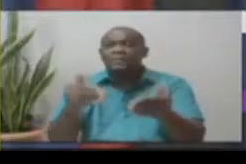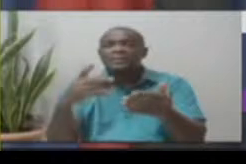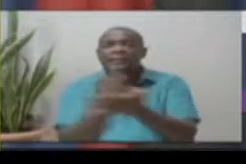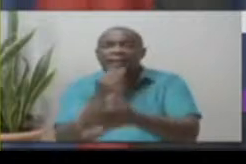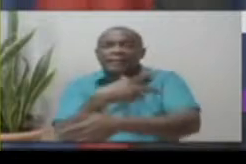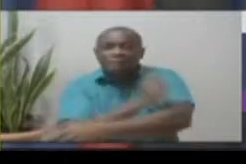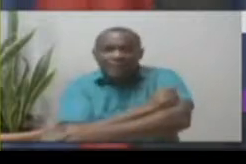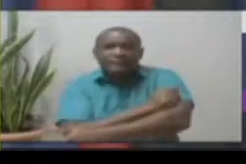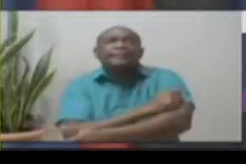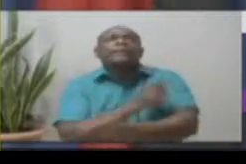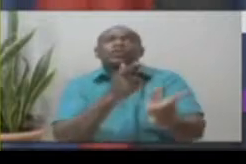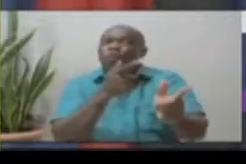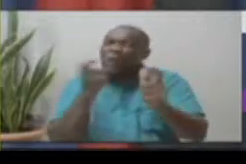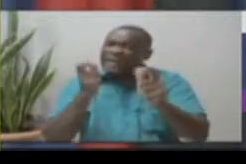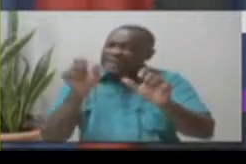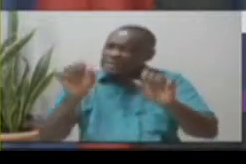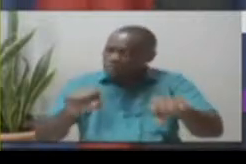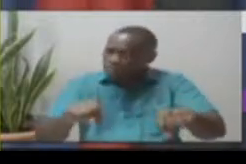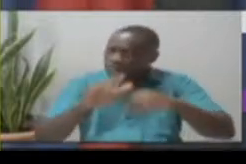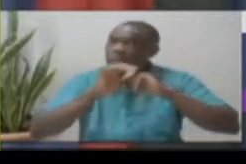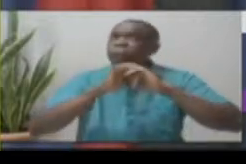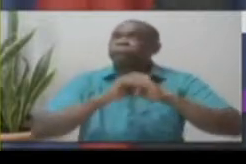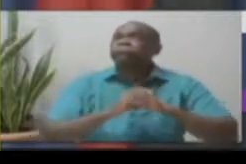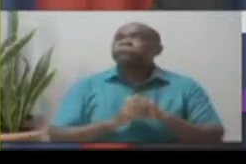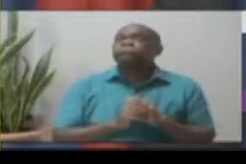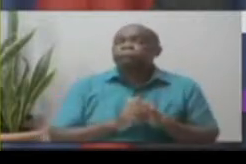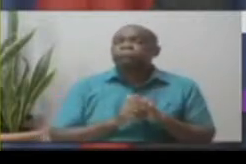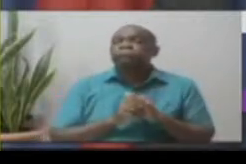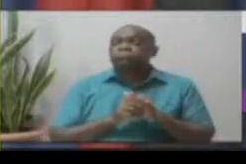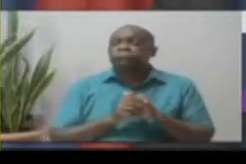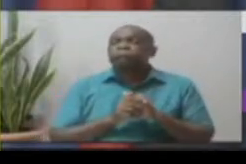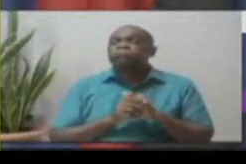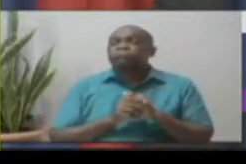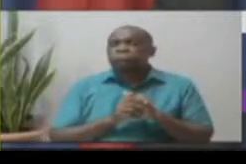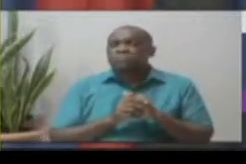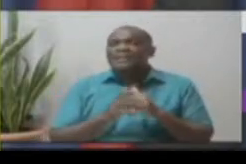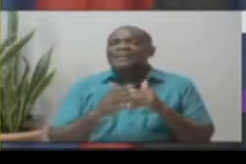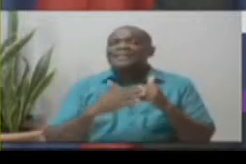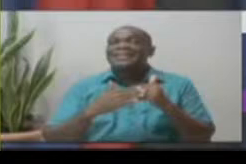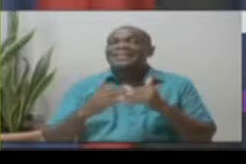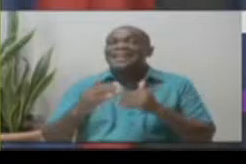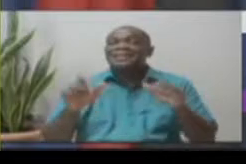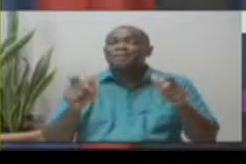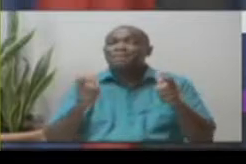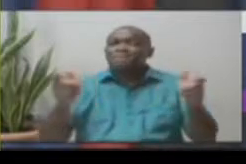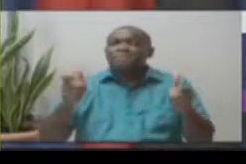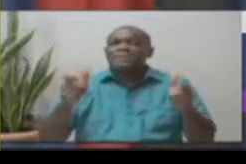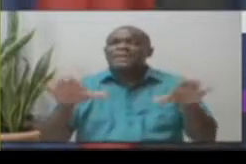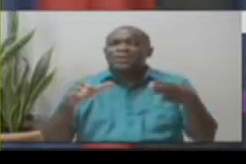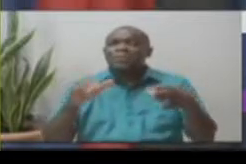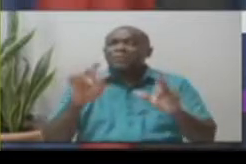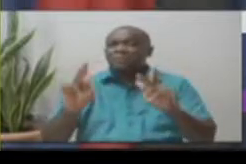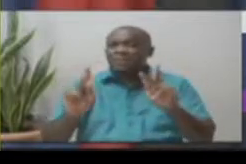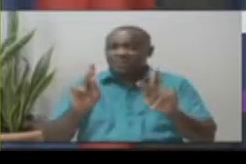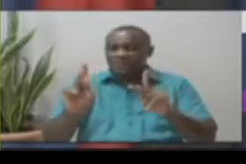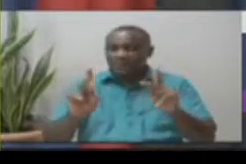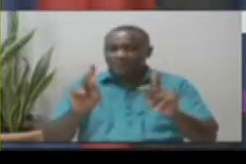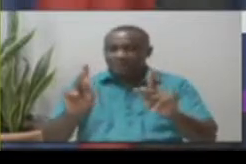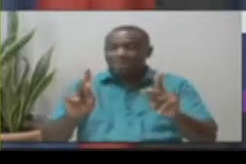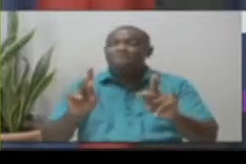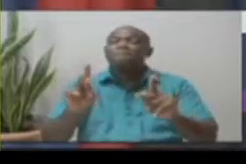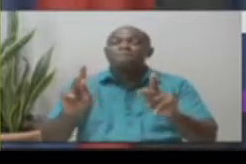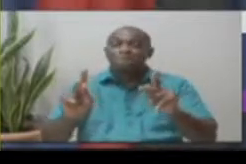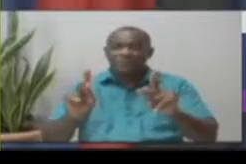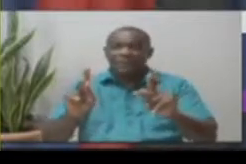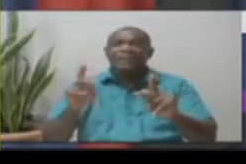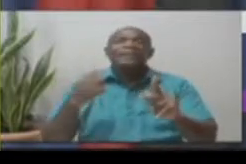possible into arms. And the next big group of people that we would